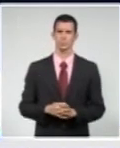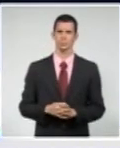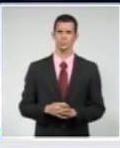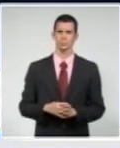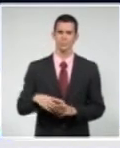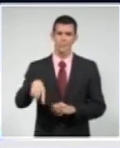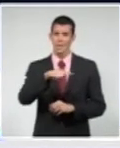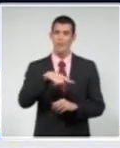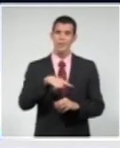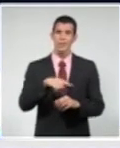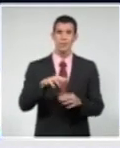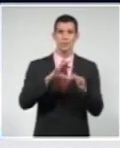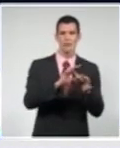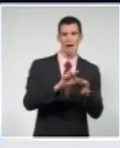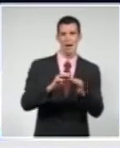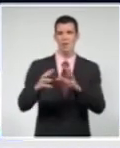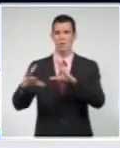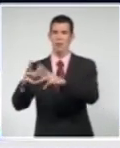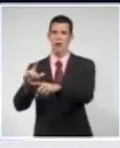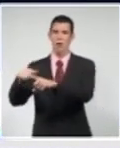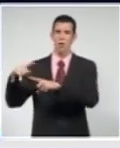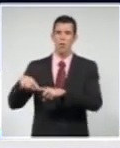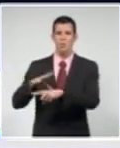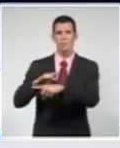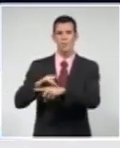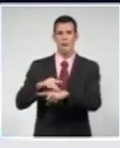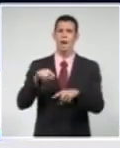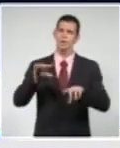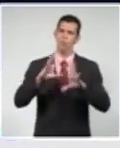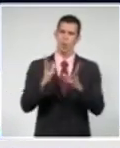the group of those reported as serious.